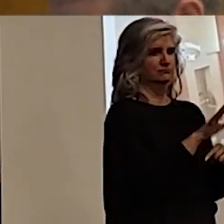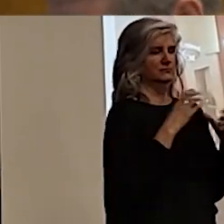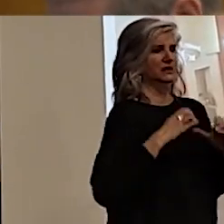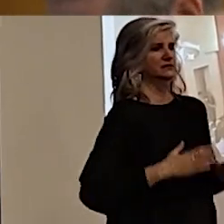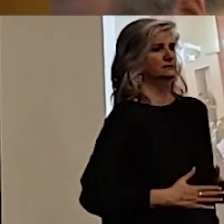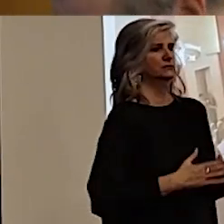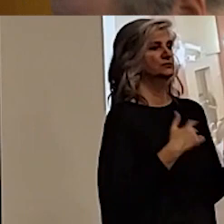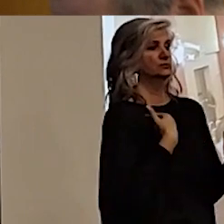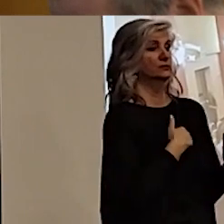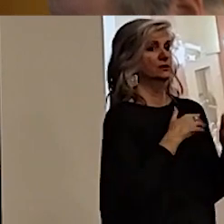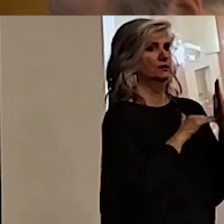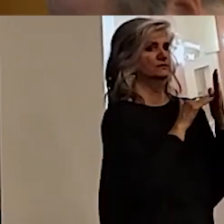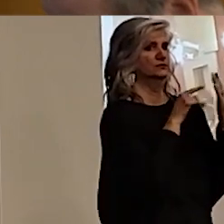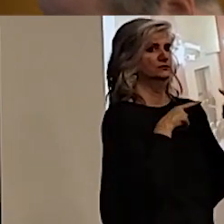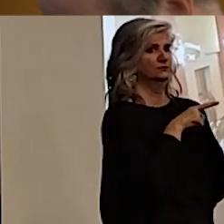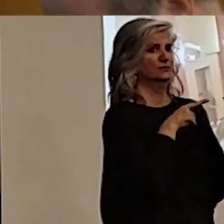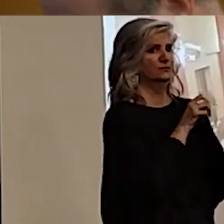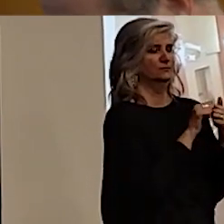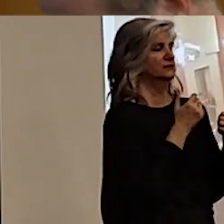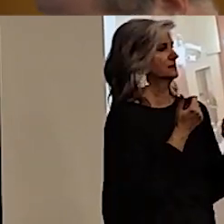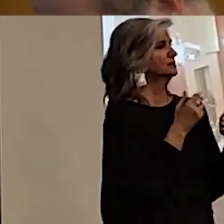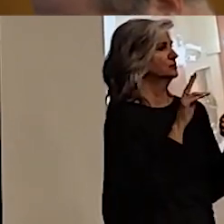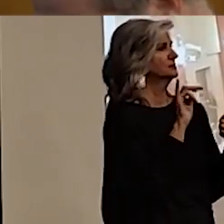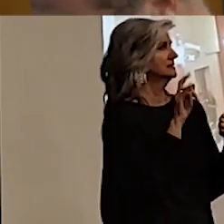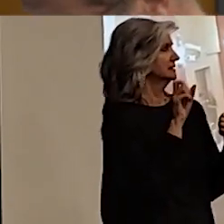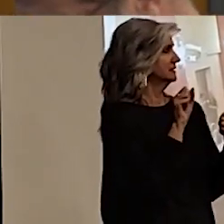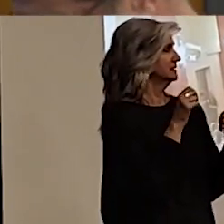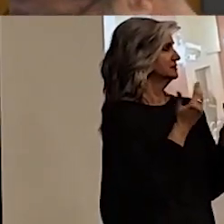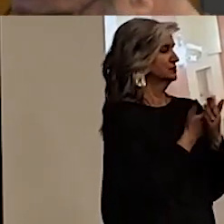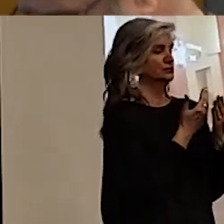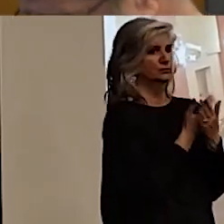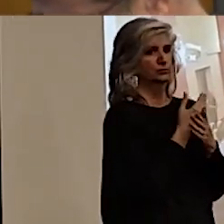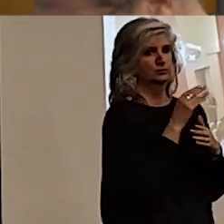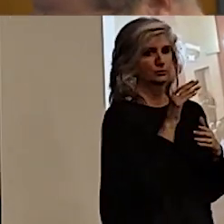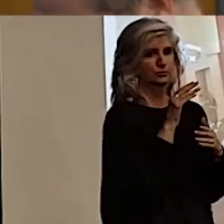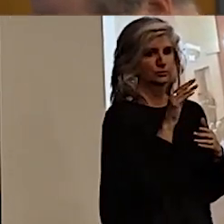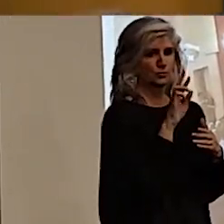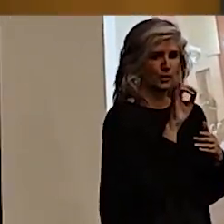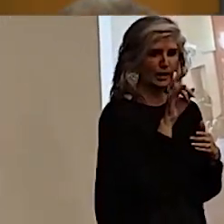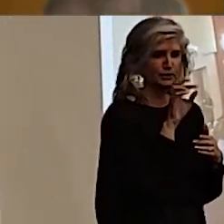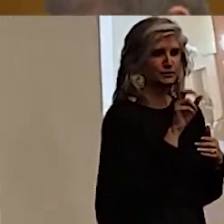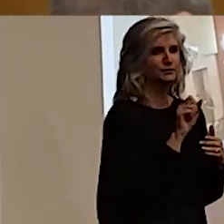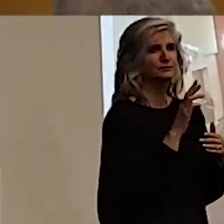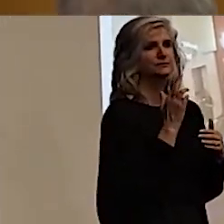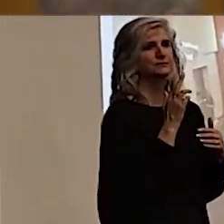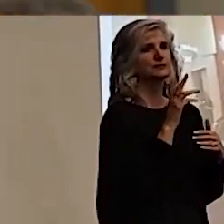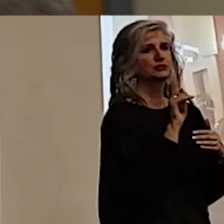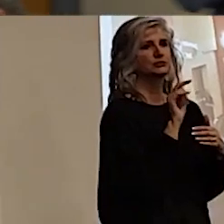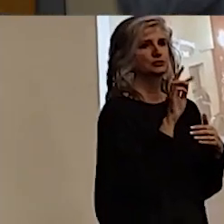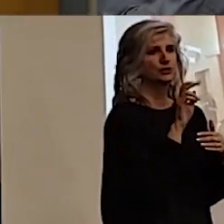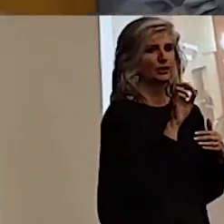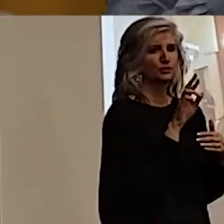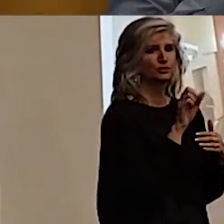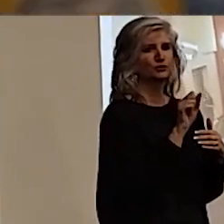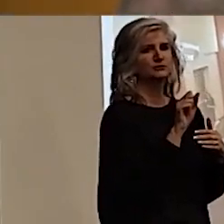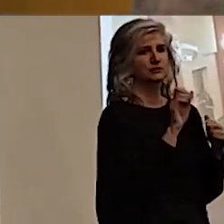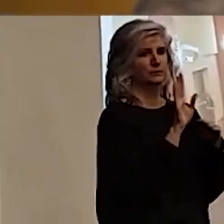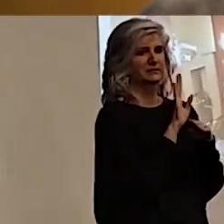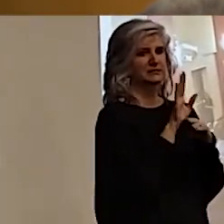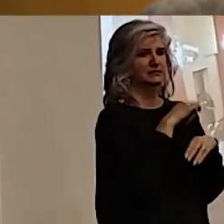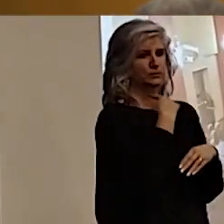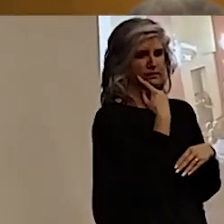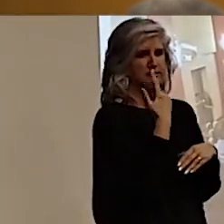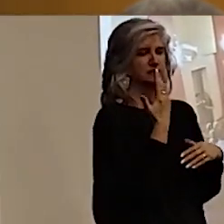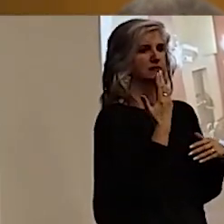we often struggle with utilities proposing new riders, new trackers that insulate their business risk. To just, if they're a